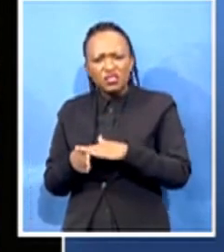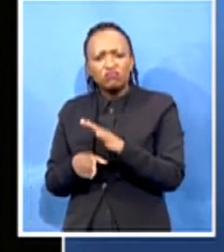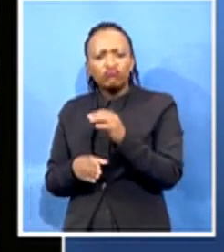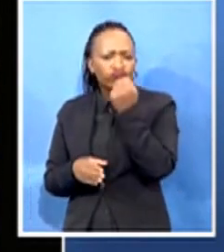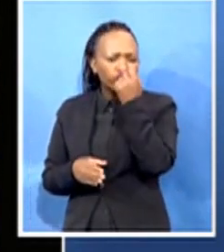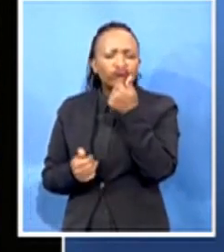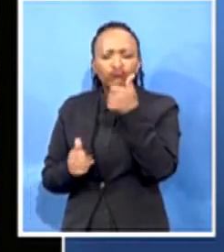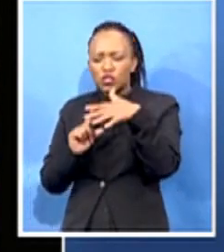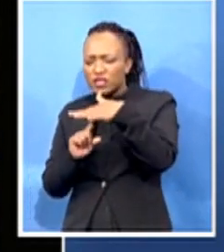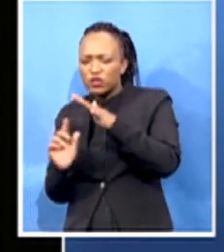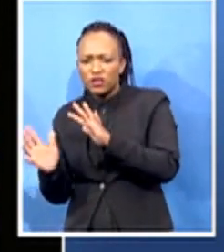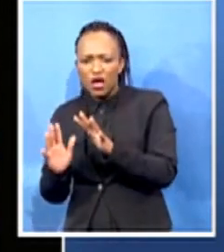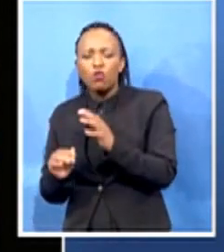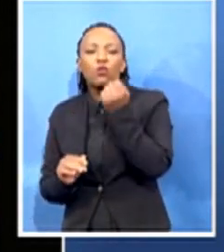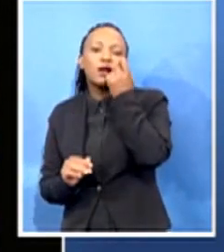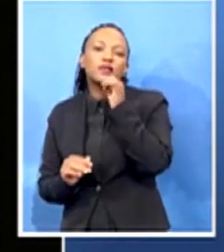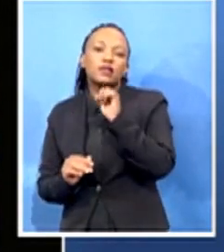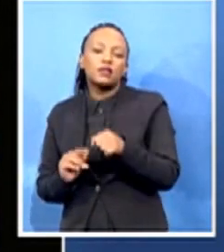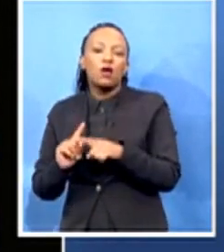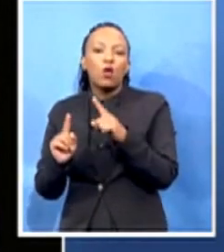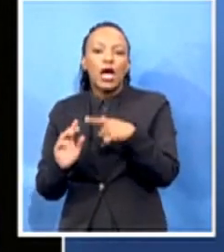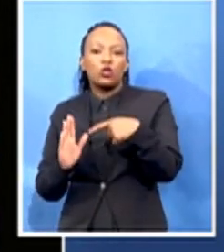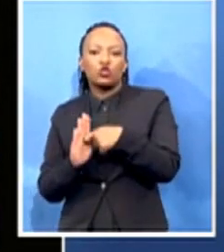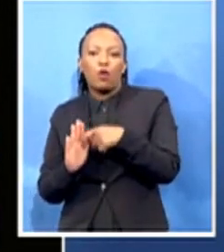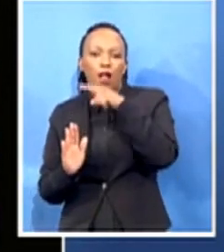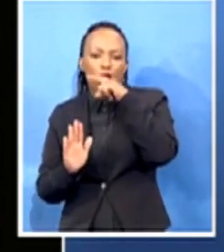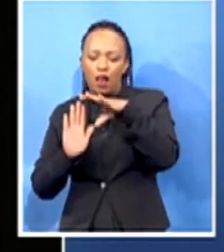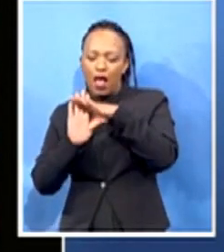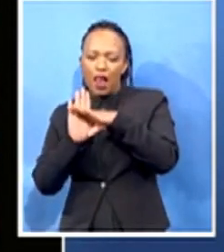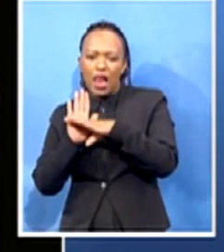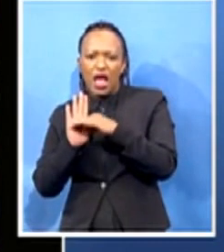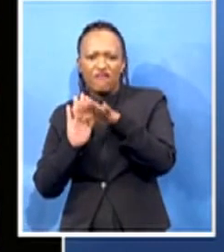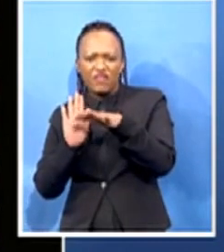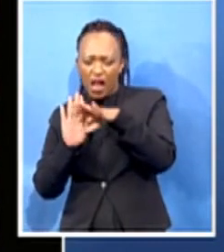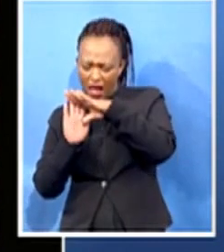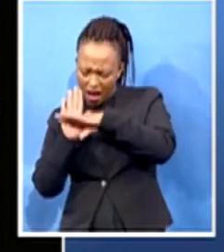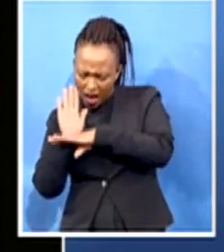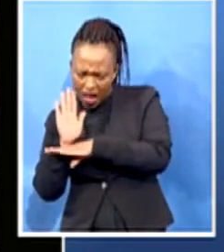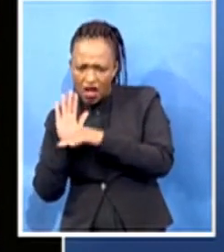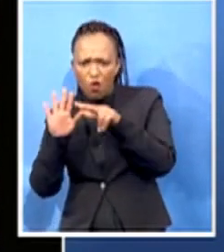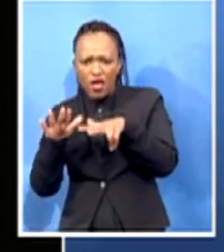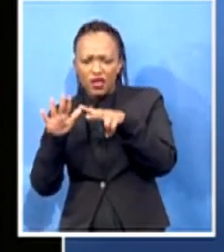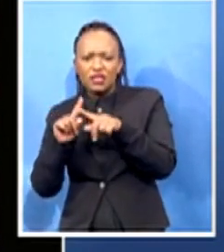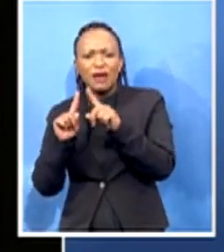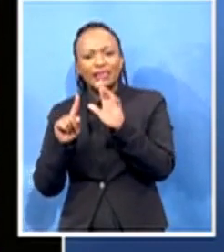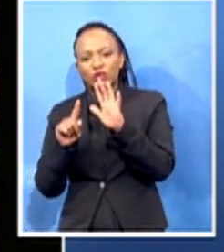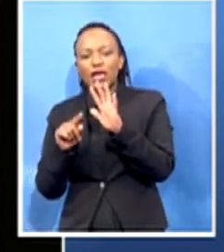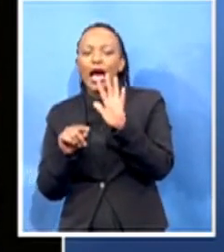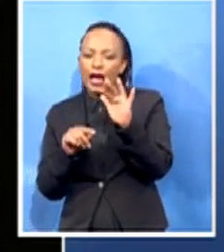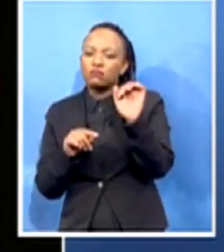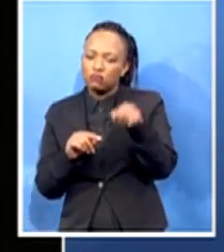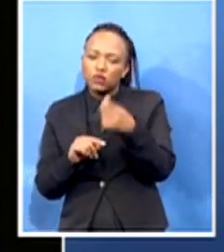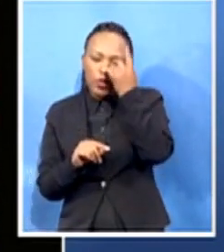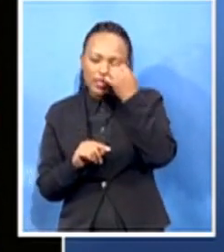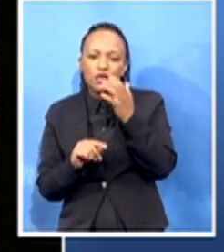shopping list that is having 15 demands and 18 demands. And precisely we do have those demands, we submitted to